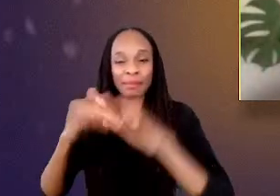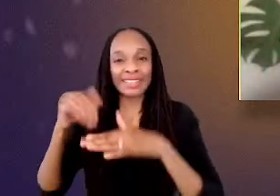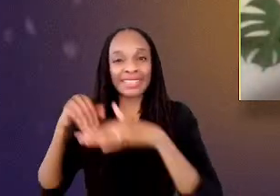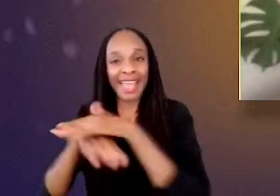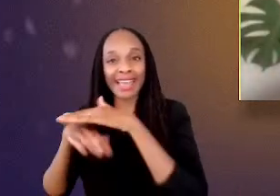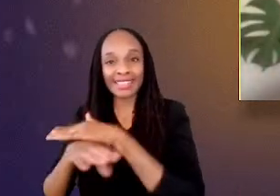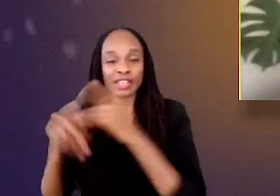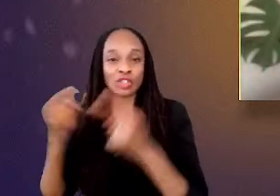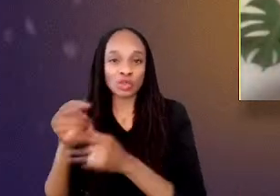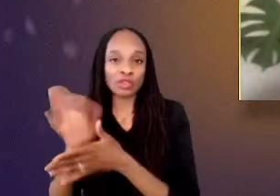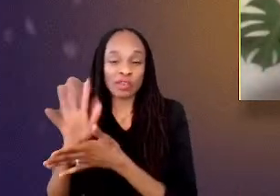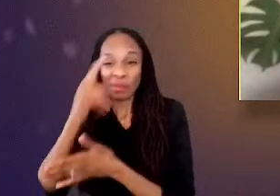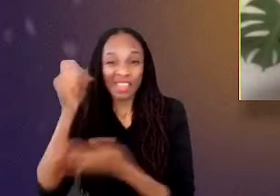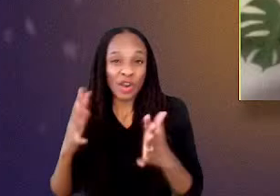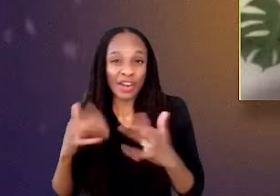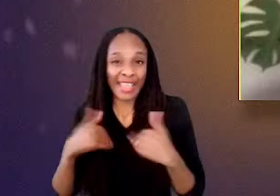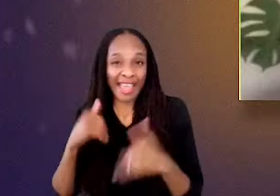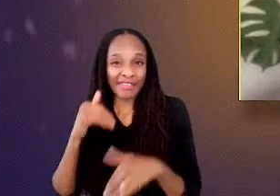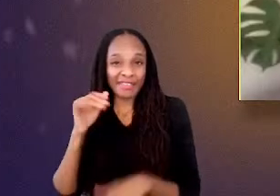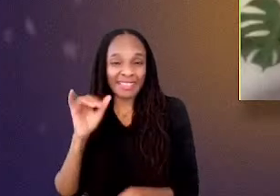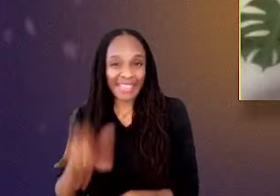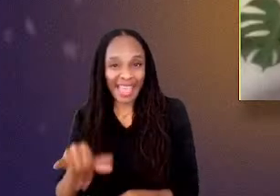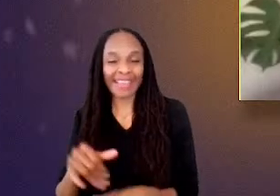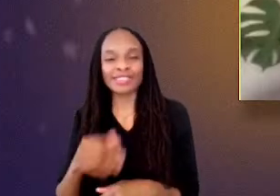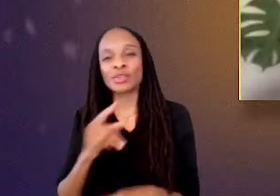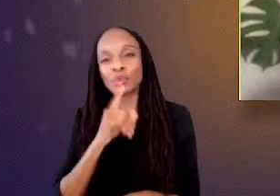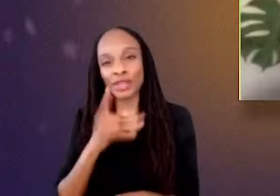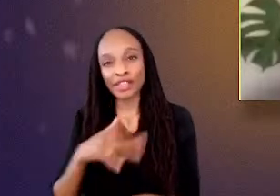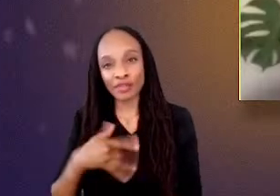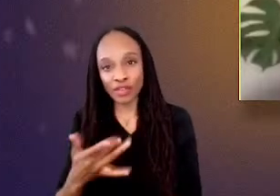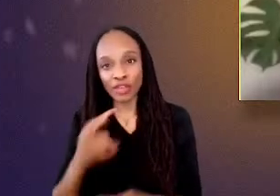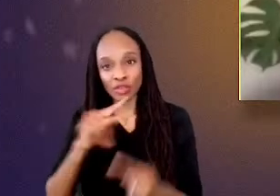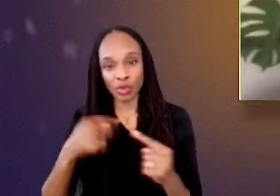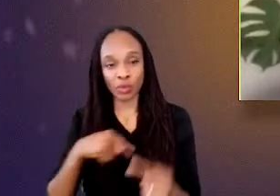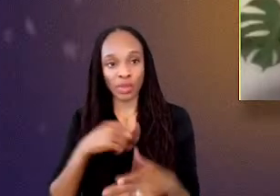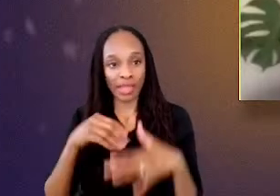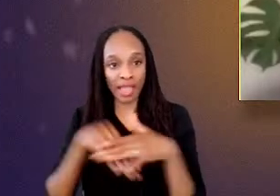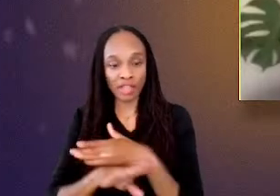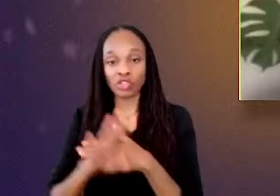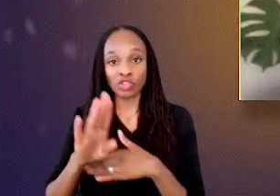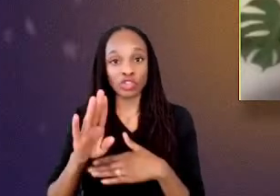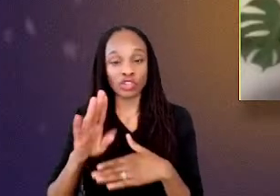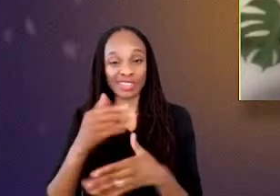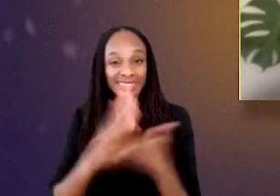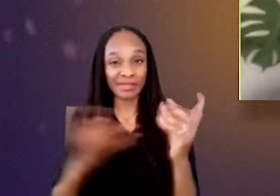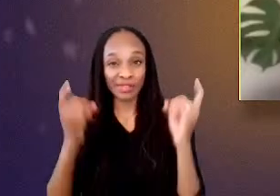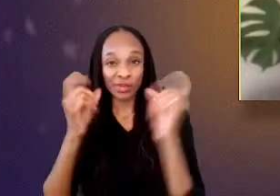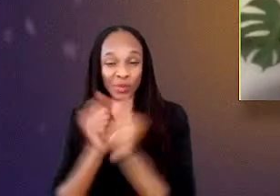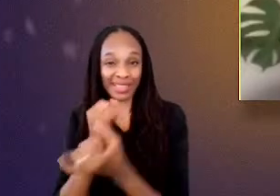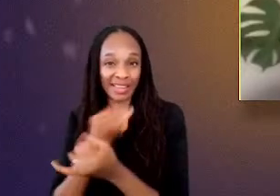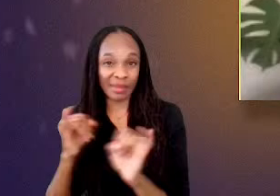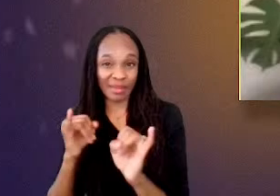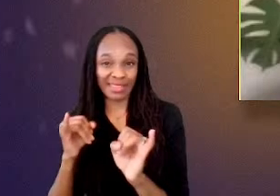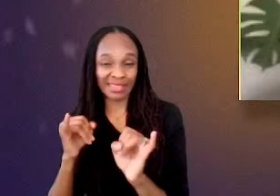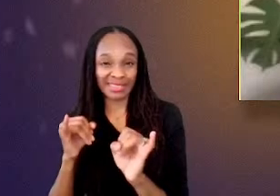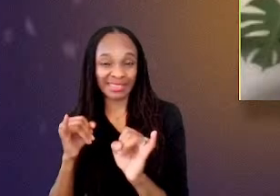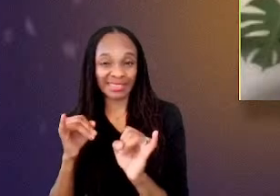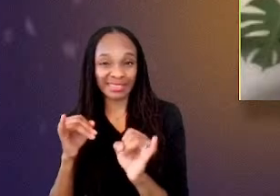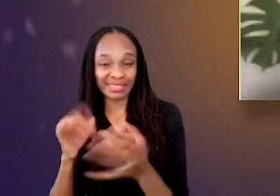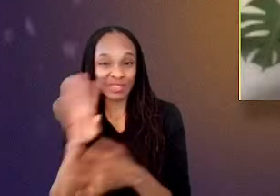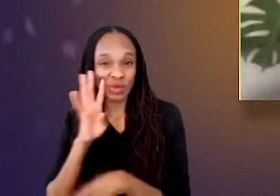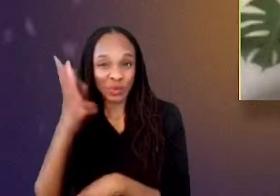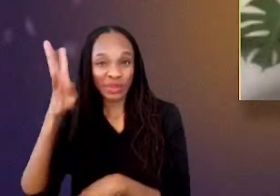they already have that. So it really feels like when we're going into some festivals with independently funded and independently